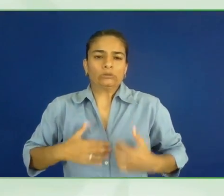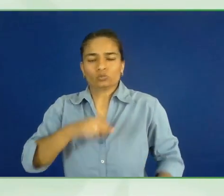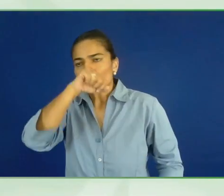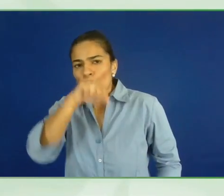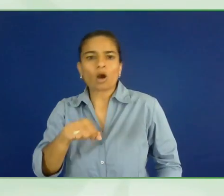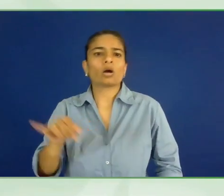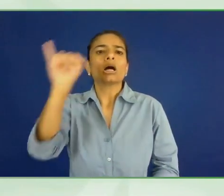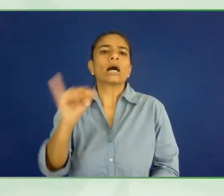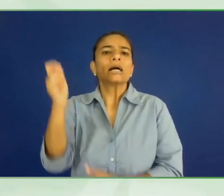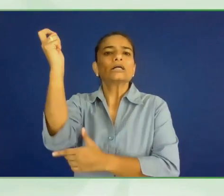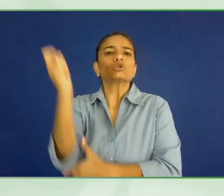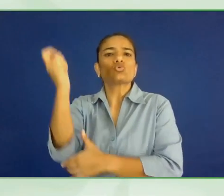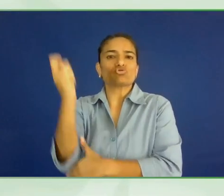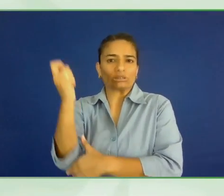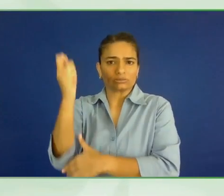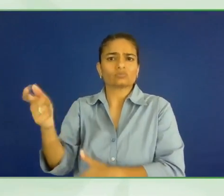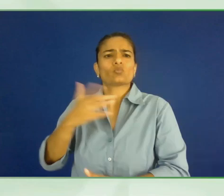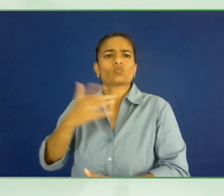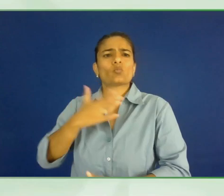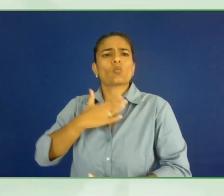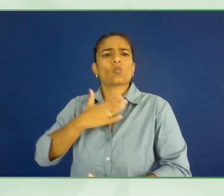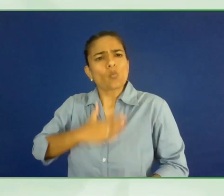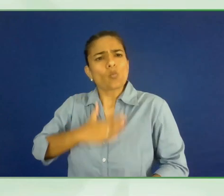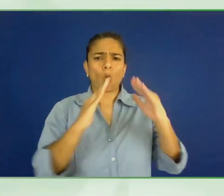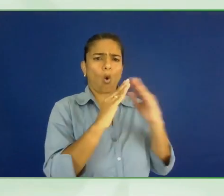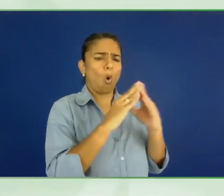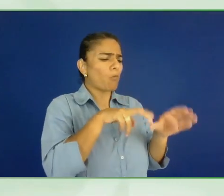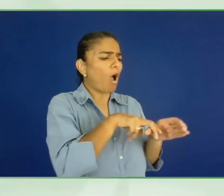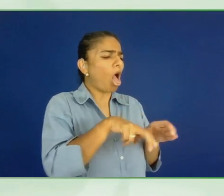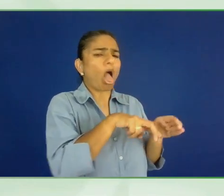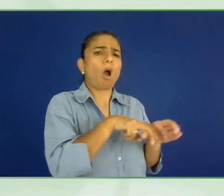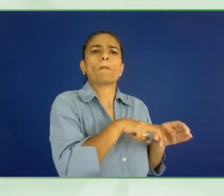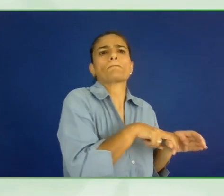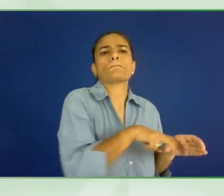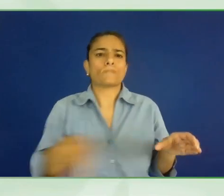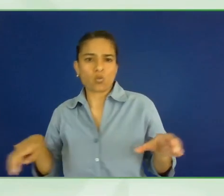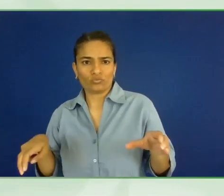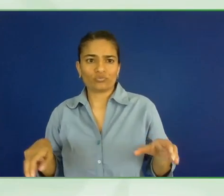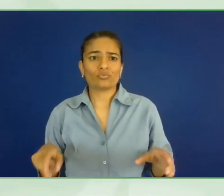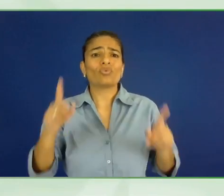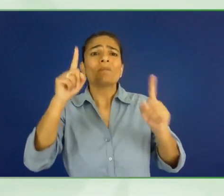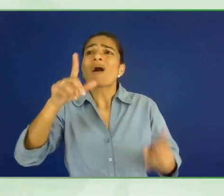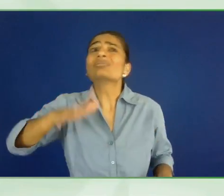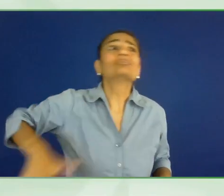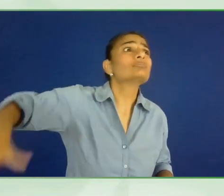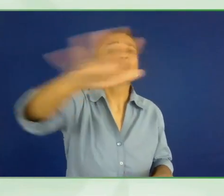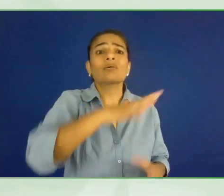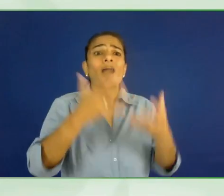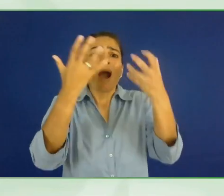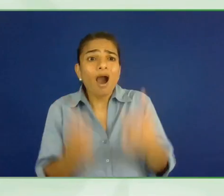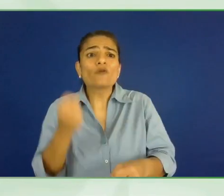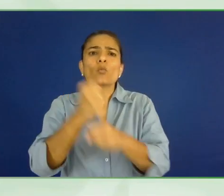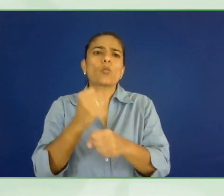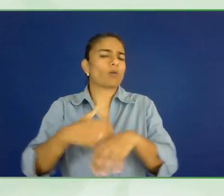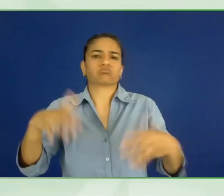town where there was a very limited labor market. He managed to, after a mentorship, secure the confidence in a job and connections to get a